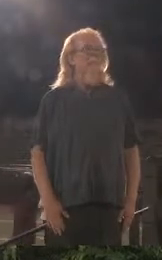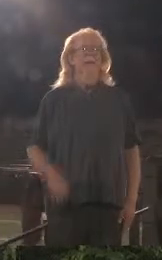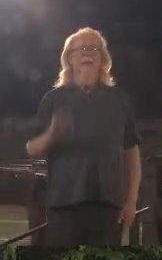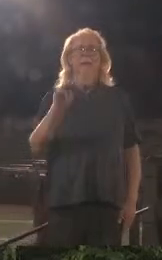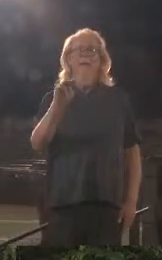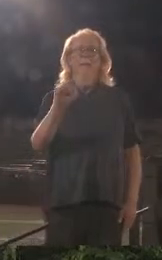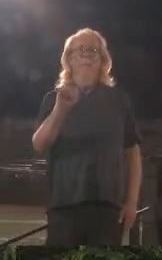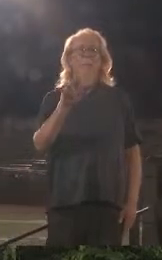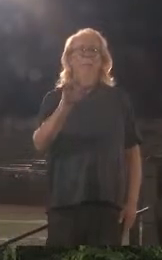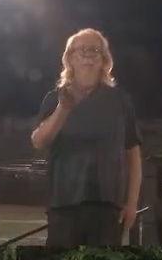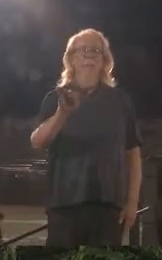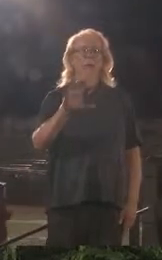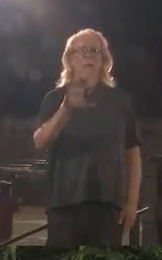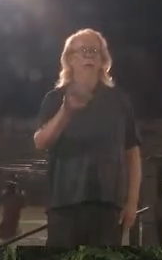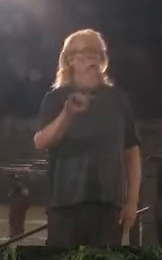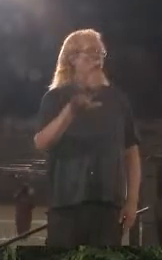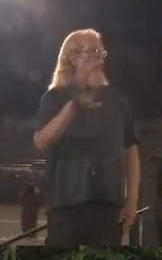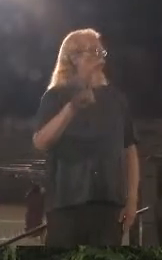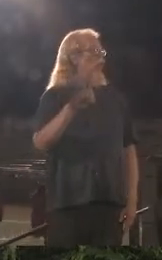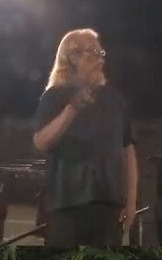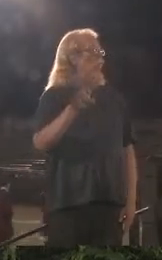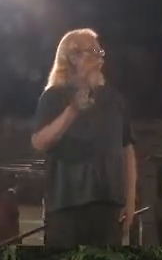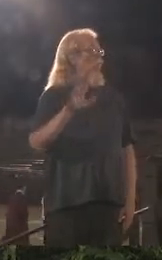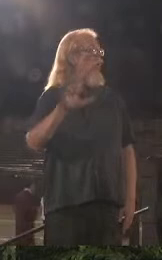Mary Jaden Caldwell.